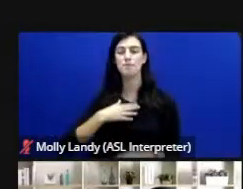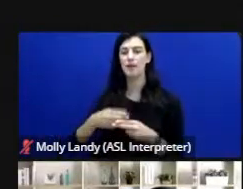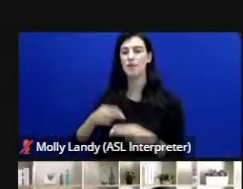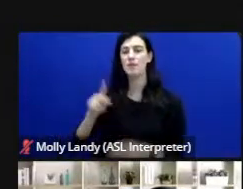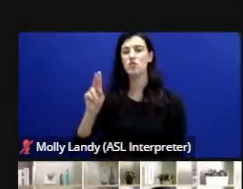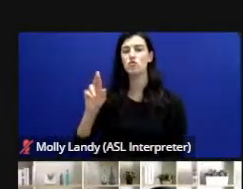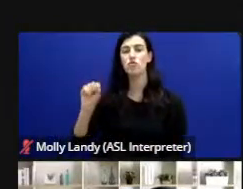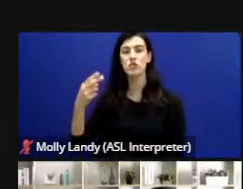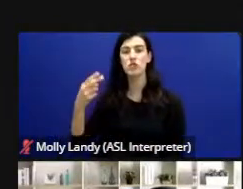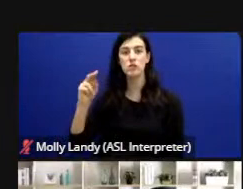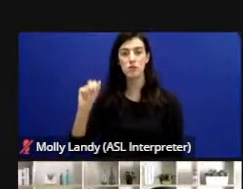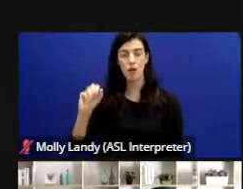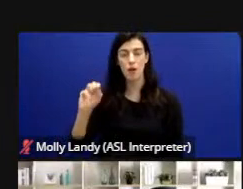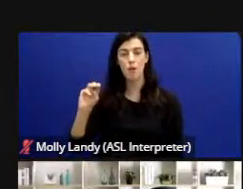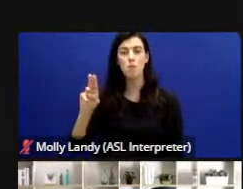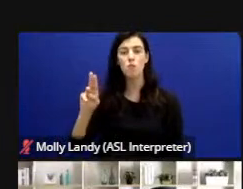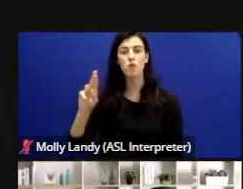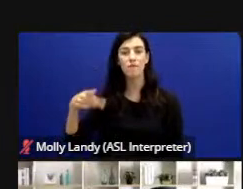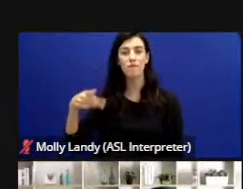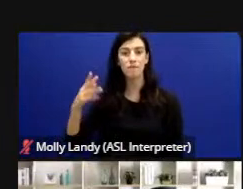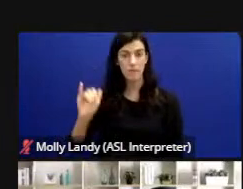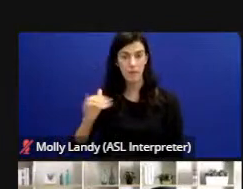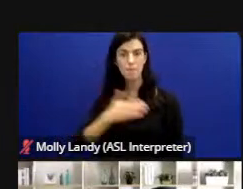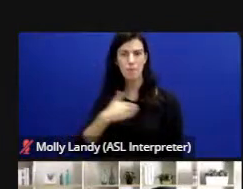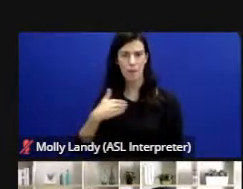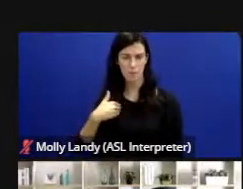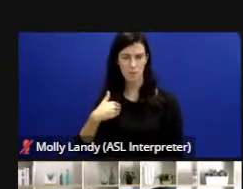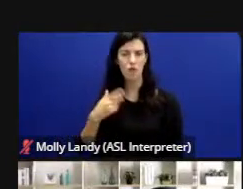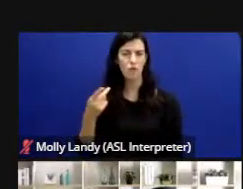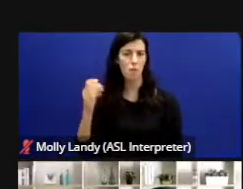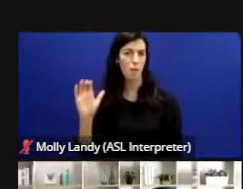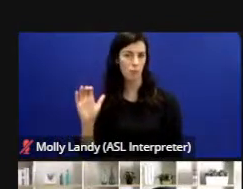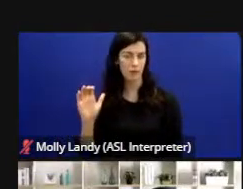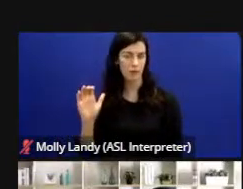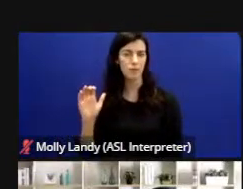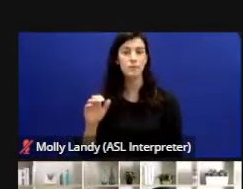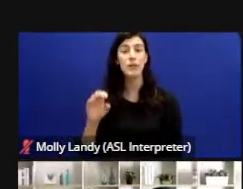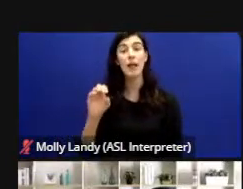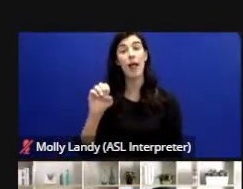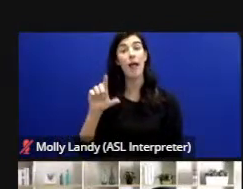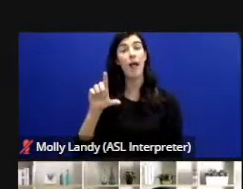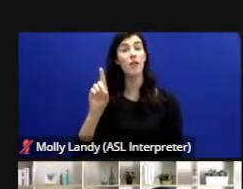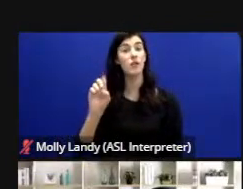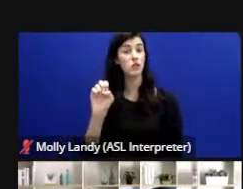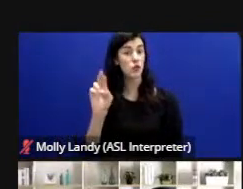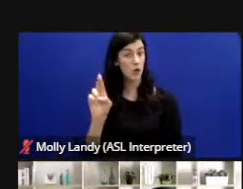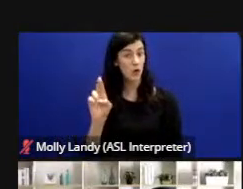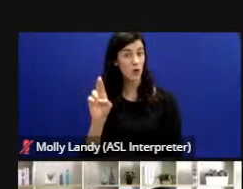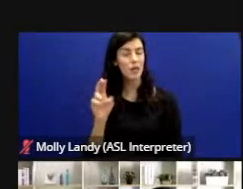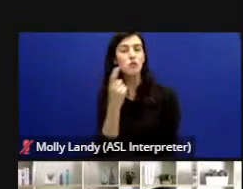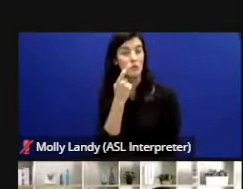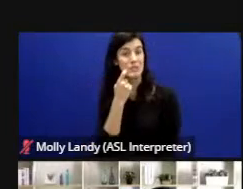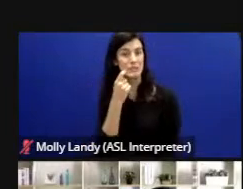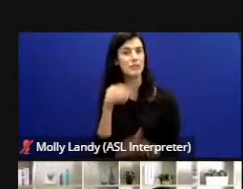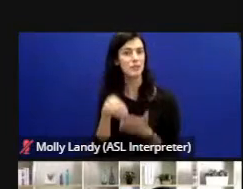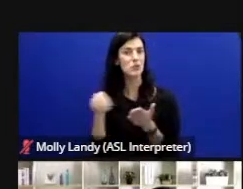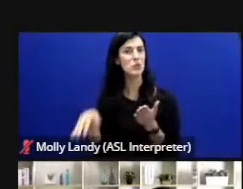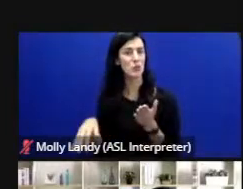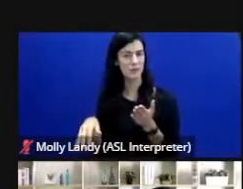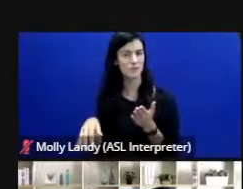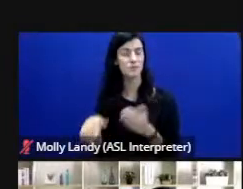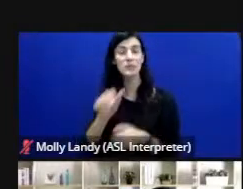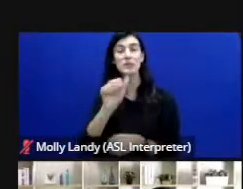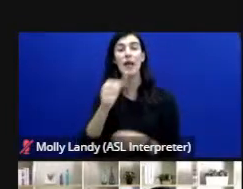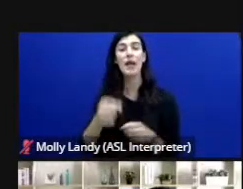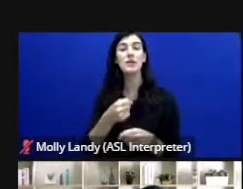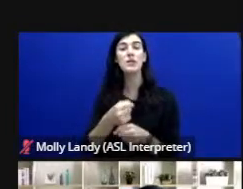Krishna Murphy. I am a member of the public, an elder, and a recent student. 10 years ago,